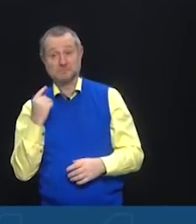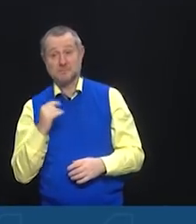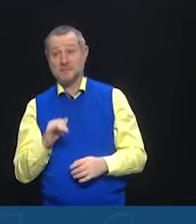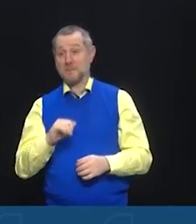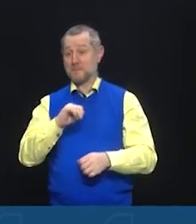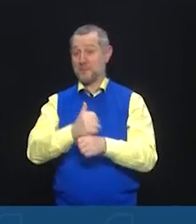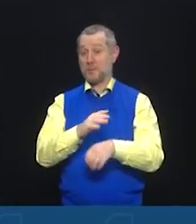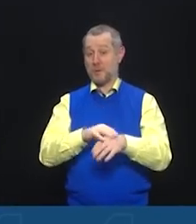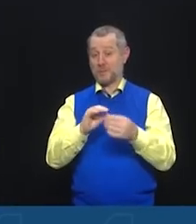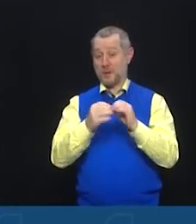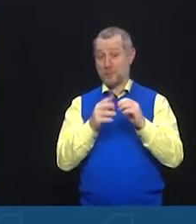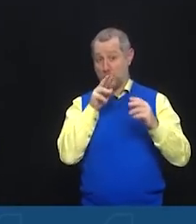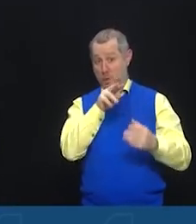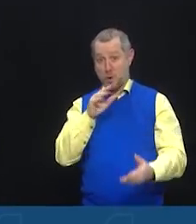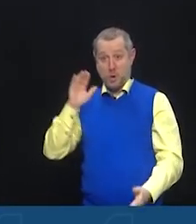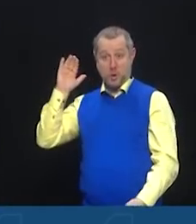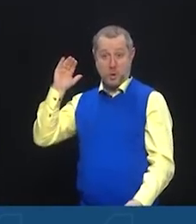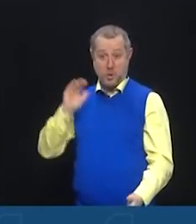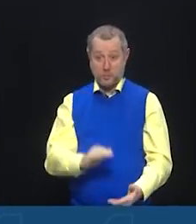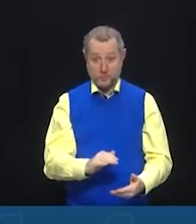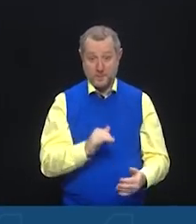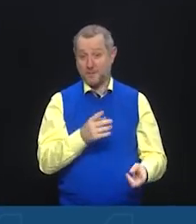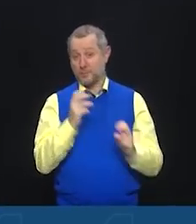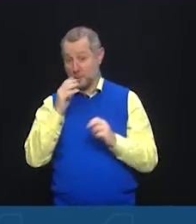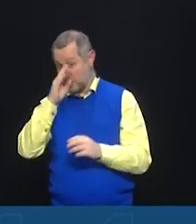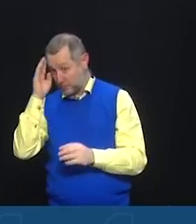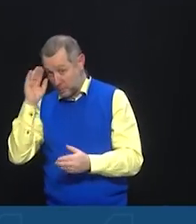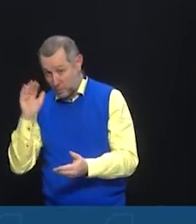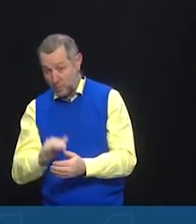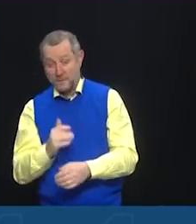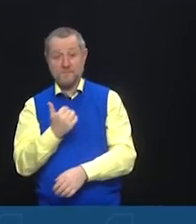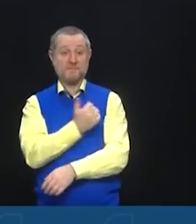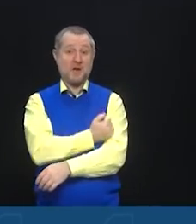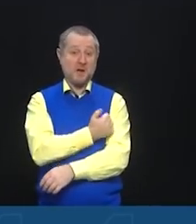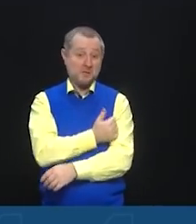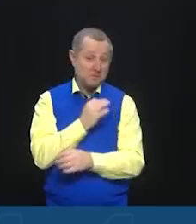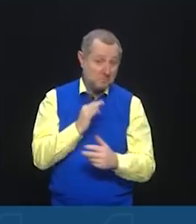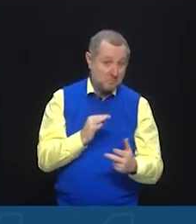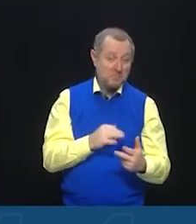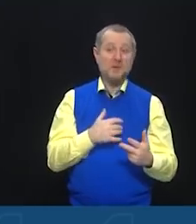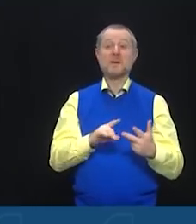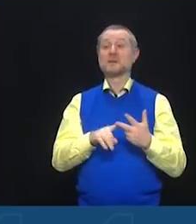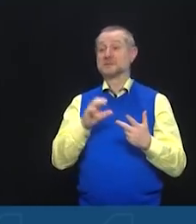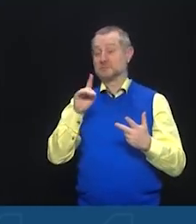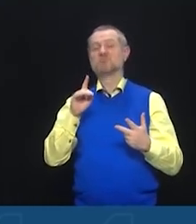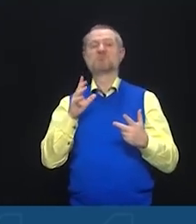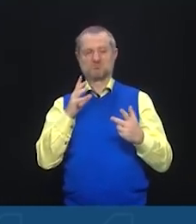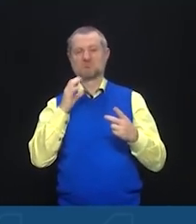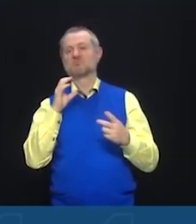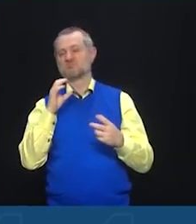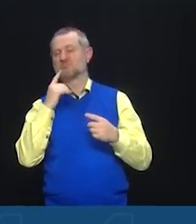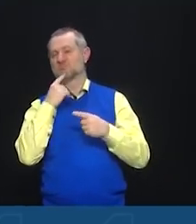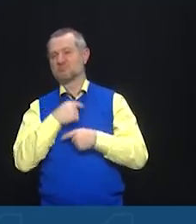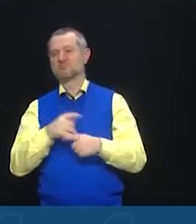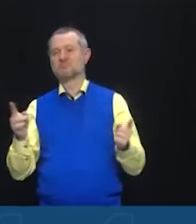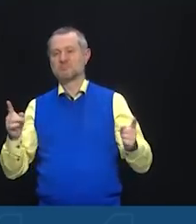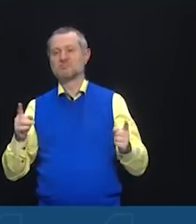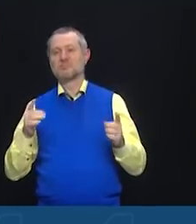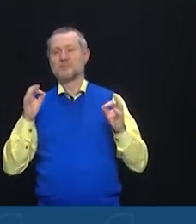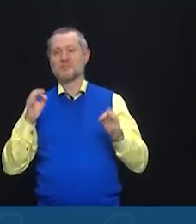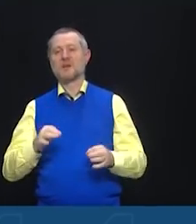rates, our hospitalization, strong vaccination rates, and the CDC guidance, my friends, the day has